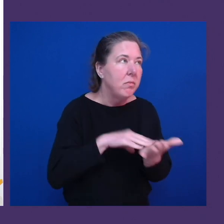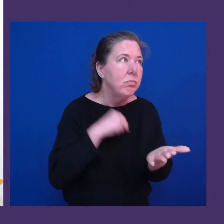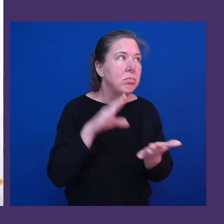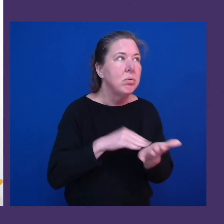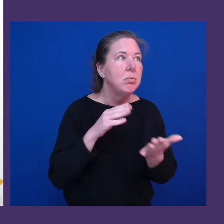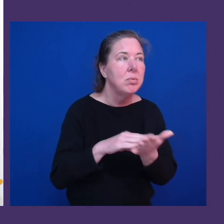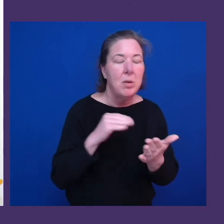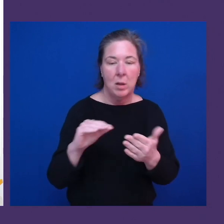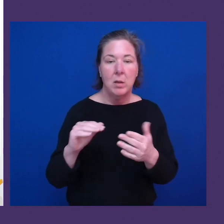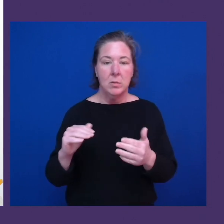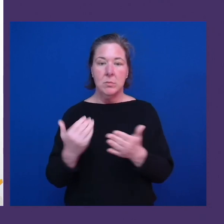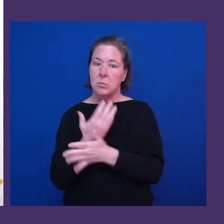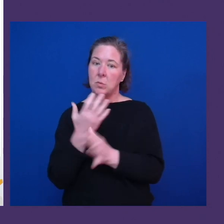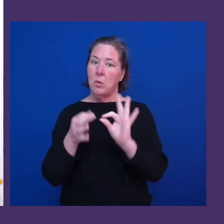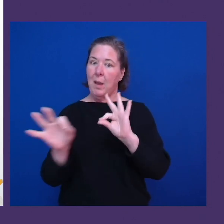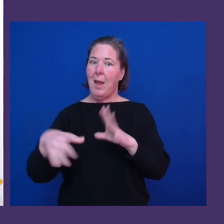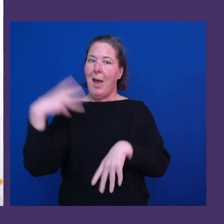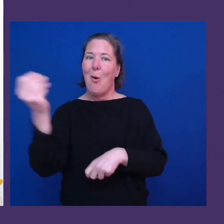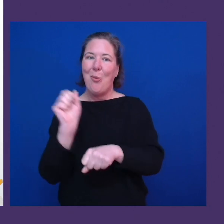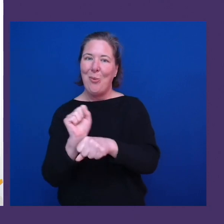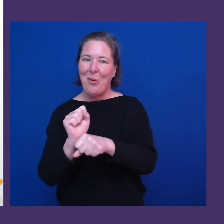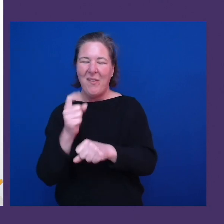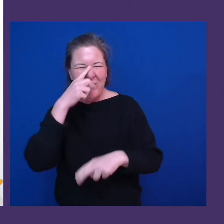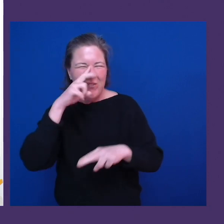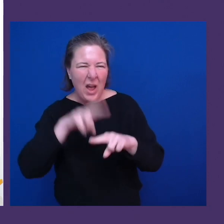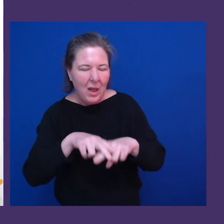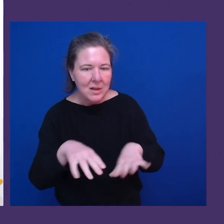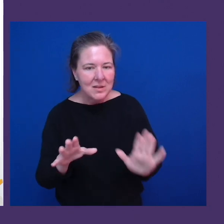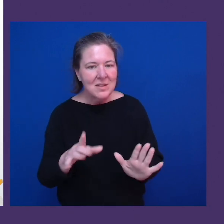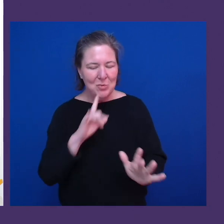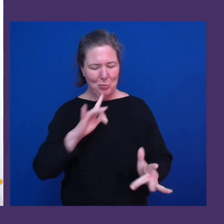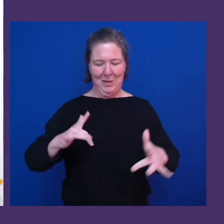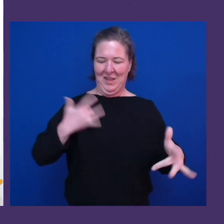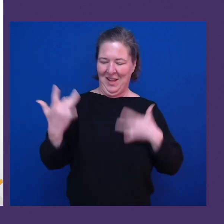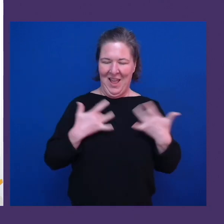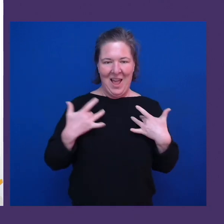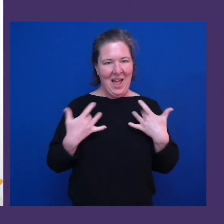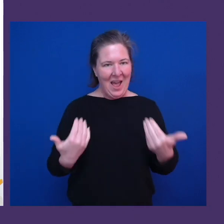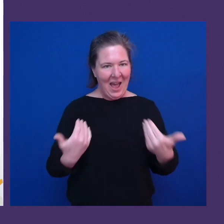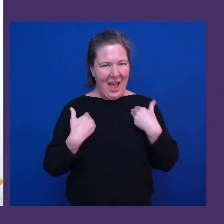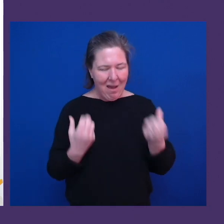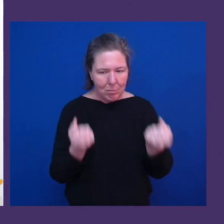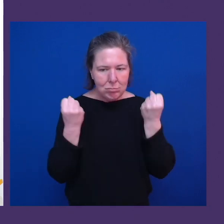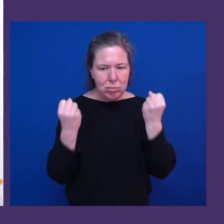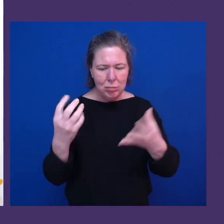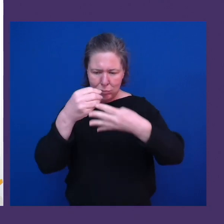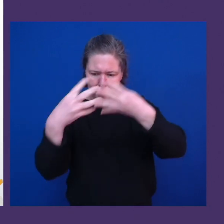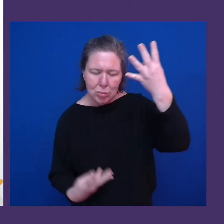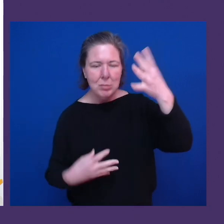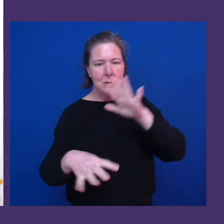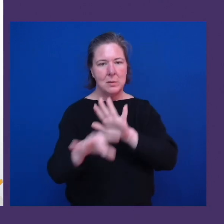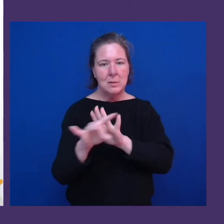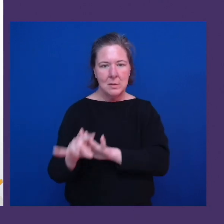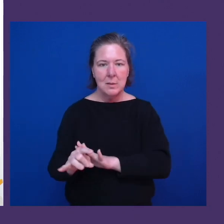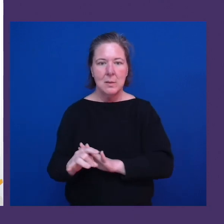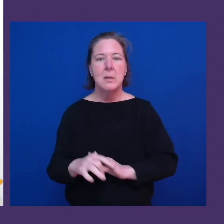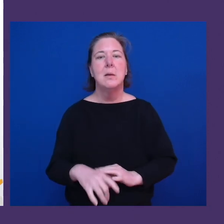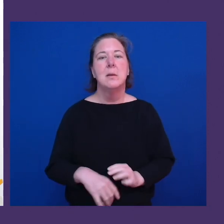work, just for fun. So it's exciting to have so many to choose from. Hej, hur är